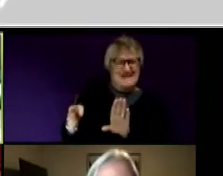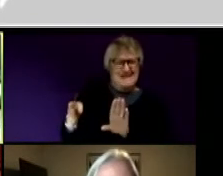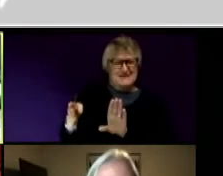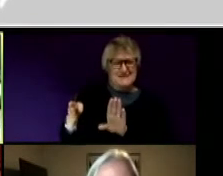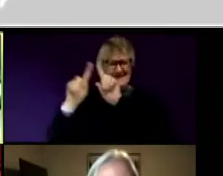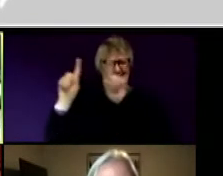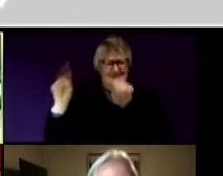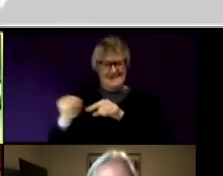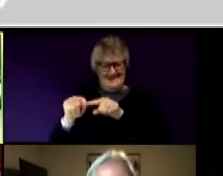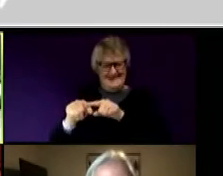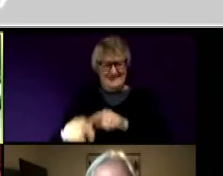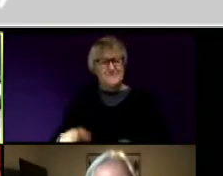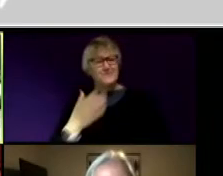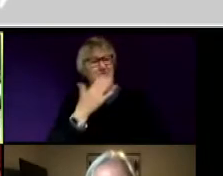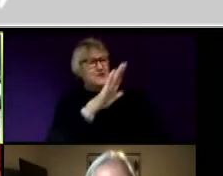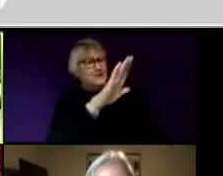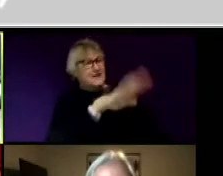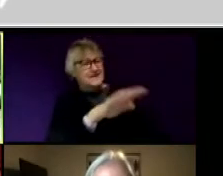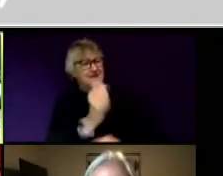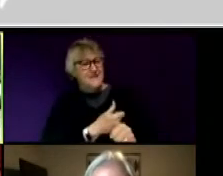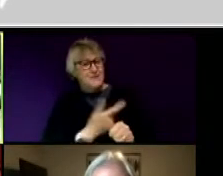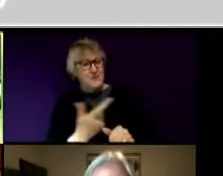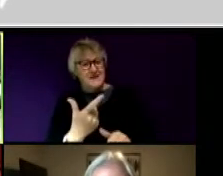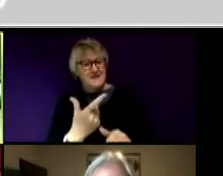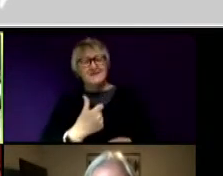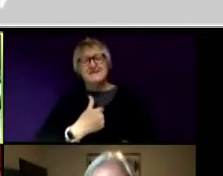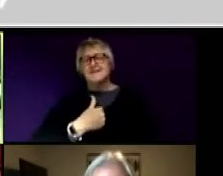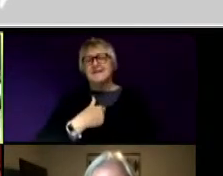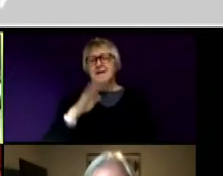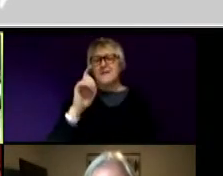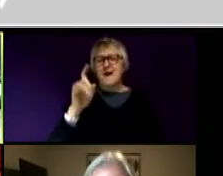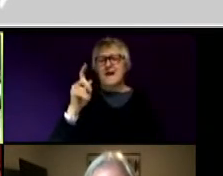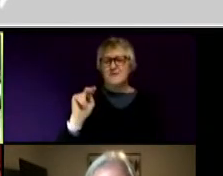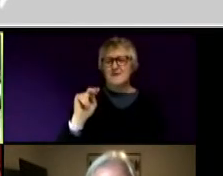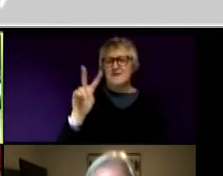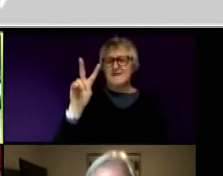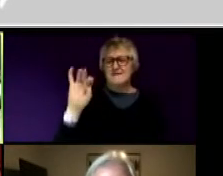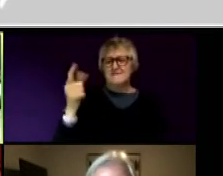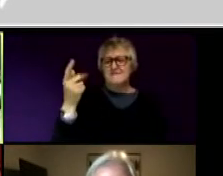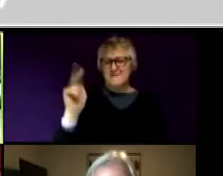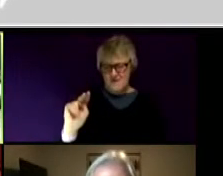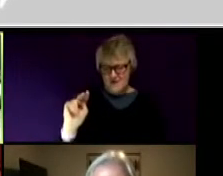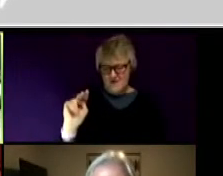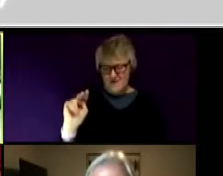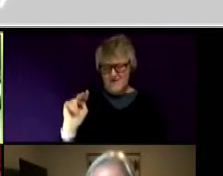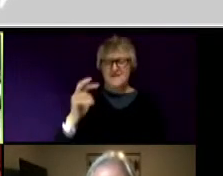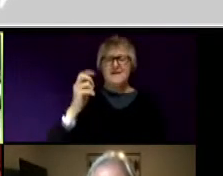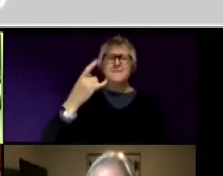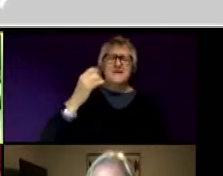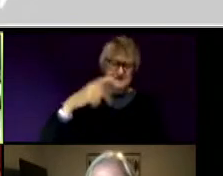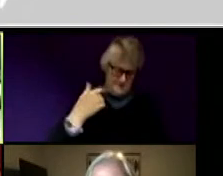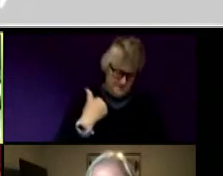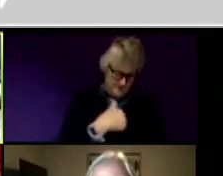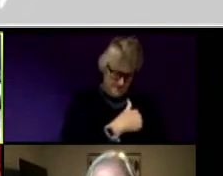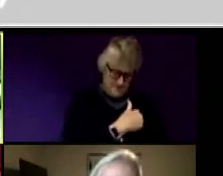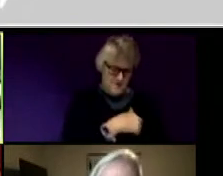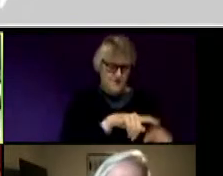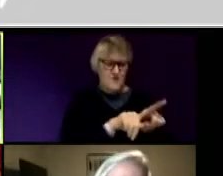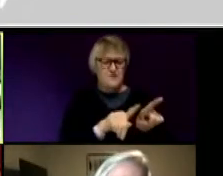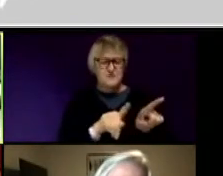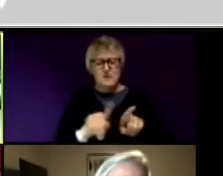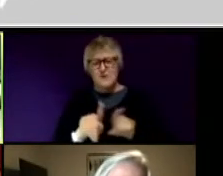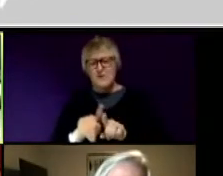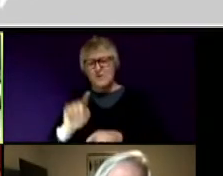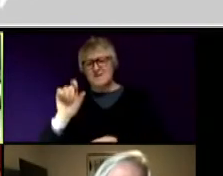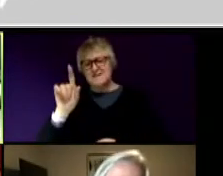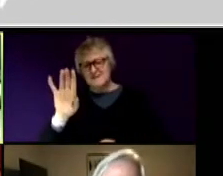Good evening, everybody. My name is Byron Vaughn. PCCEP member, also chair of the Behavioral Health Subcommittee.